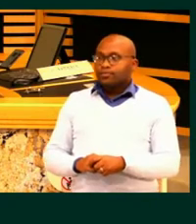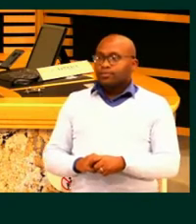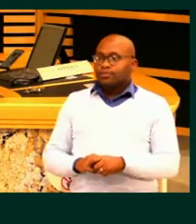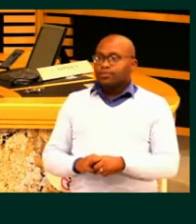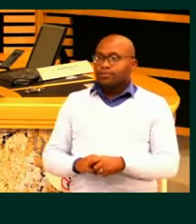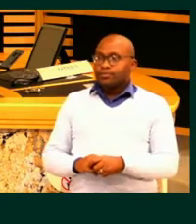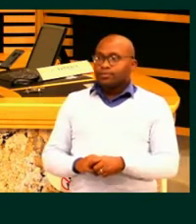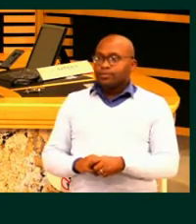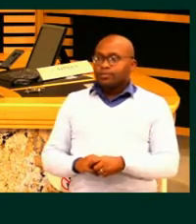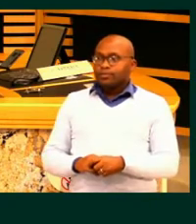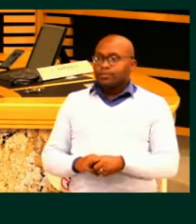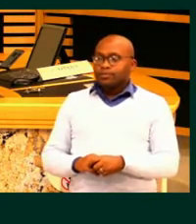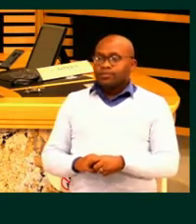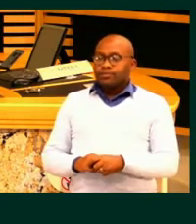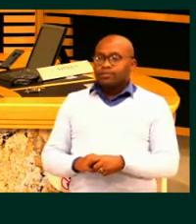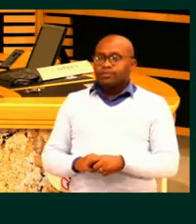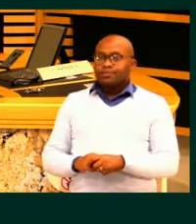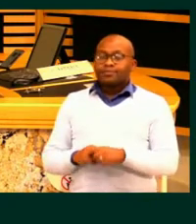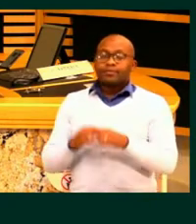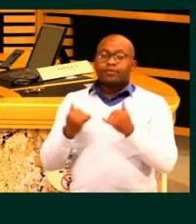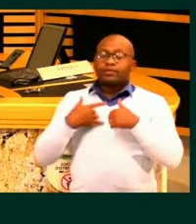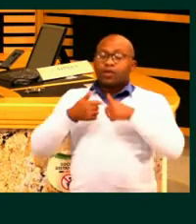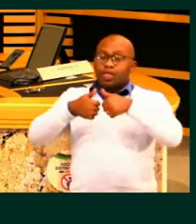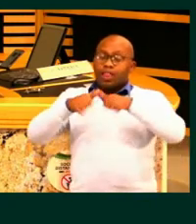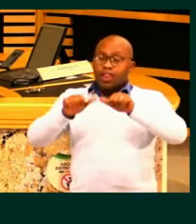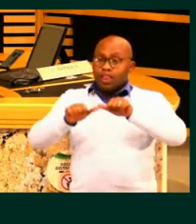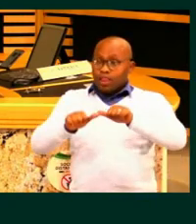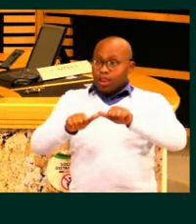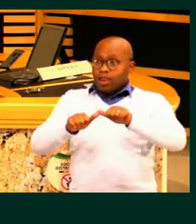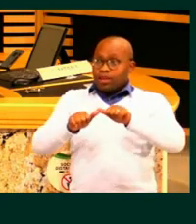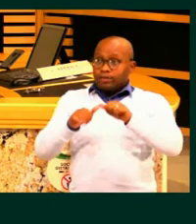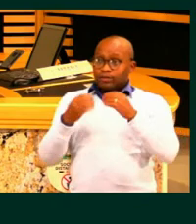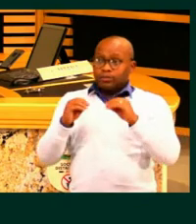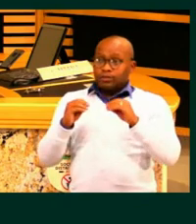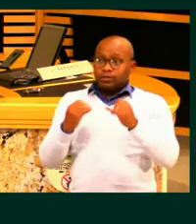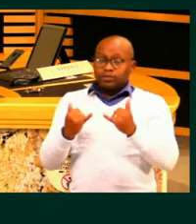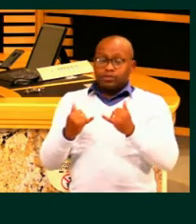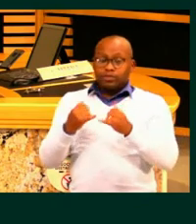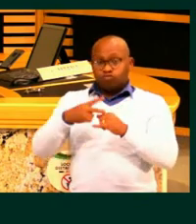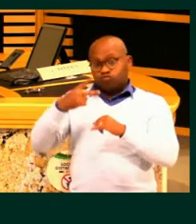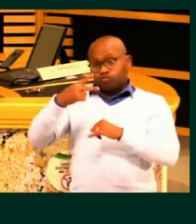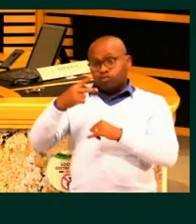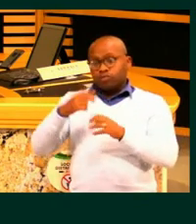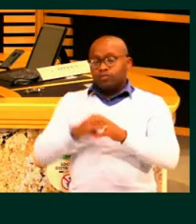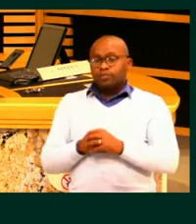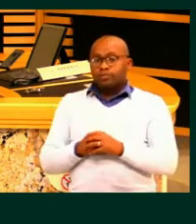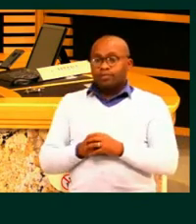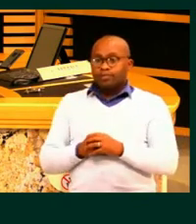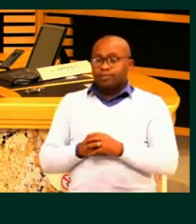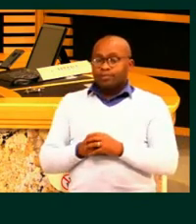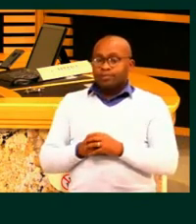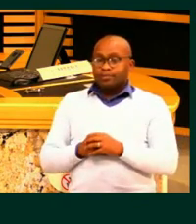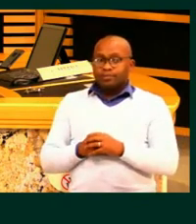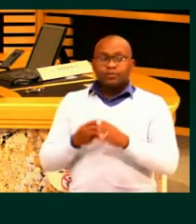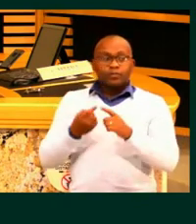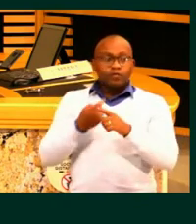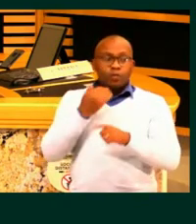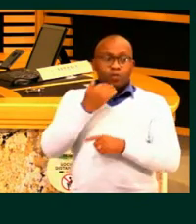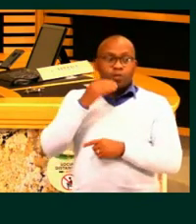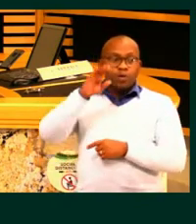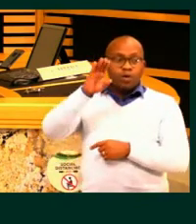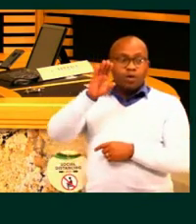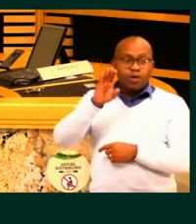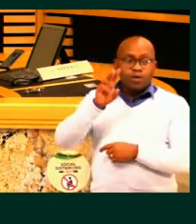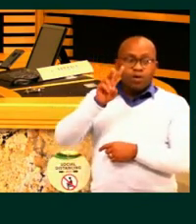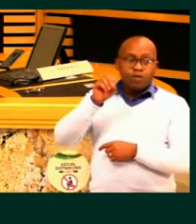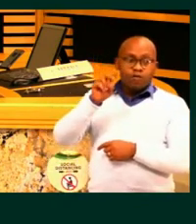secretary to read the next order of the day the second one draft resolution by Miss Bren Ro